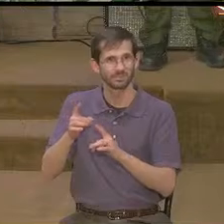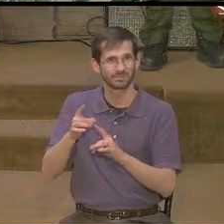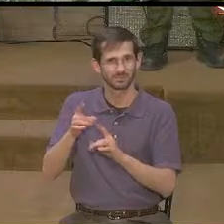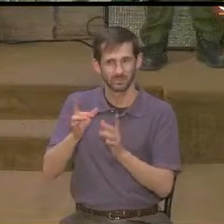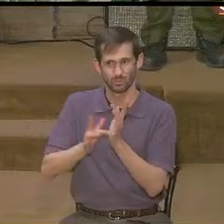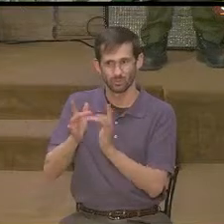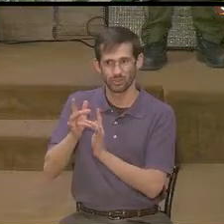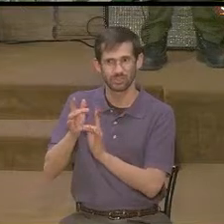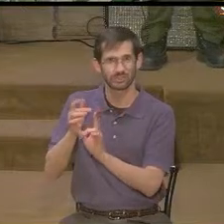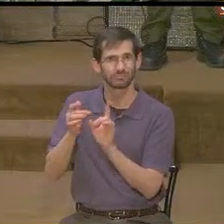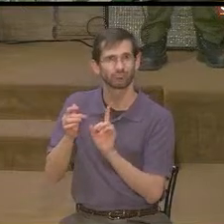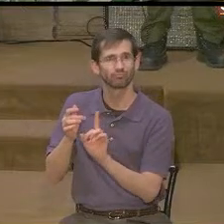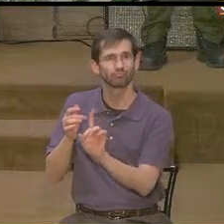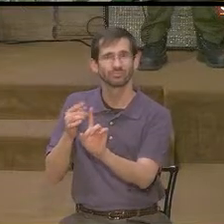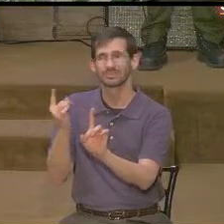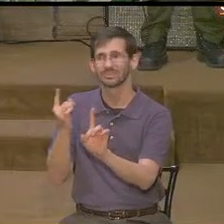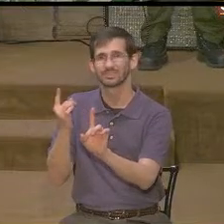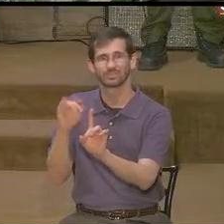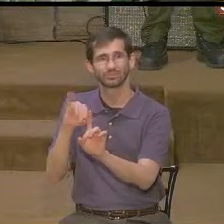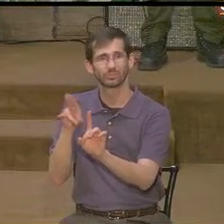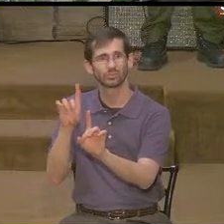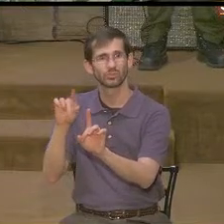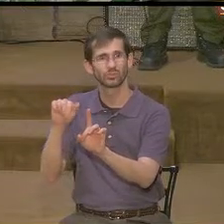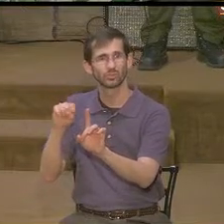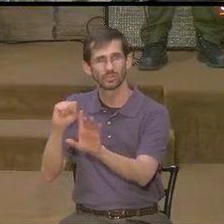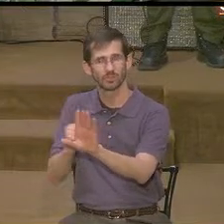he took the cup.